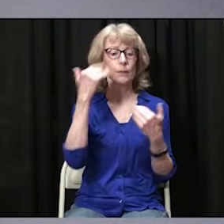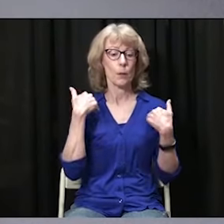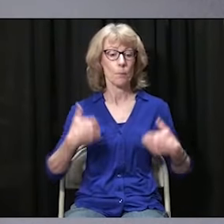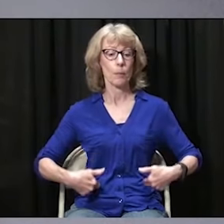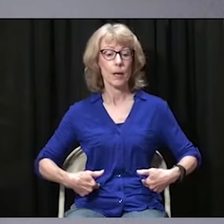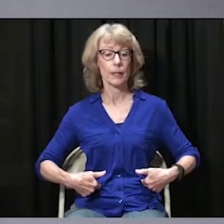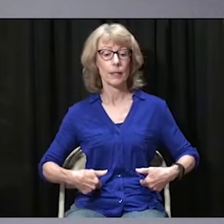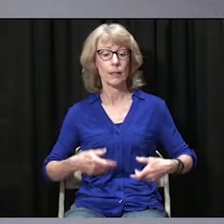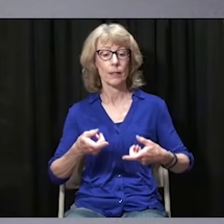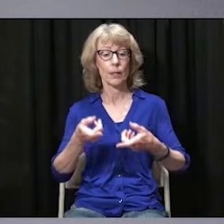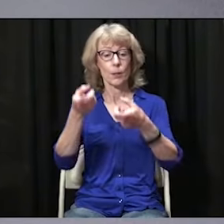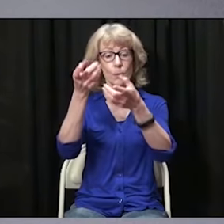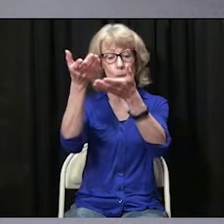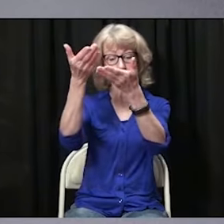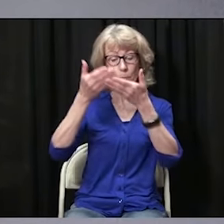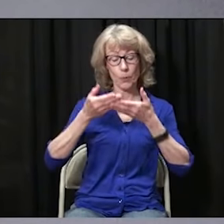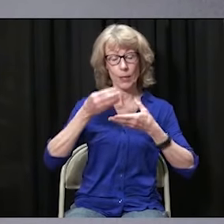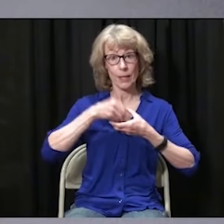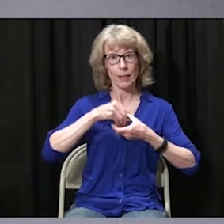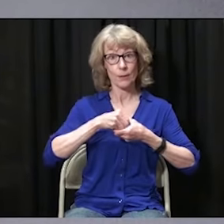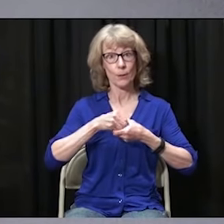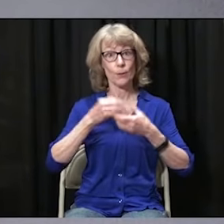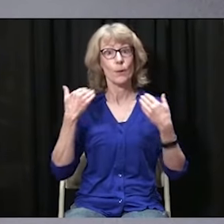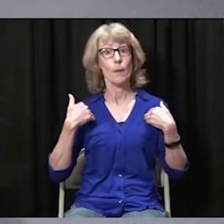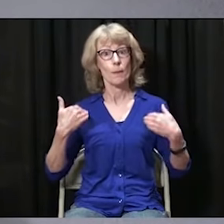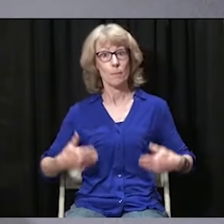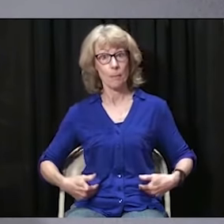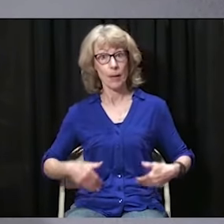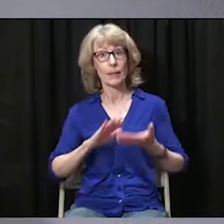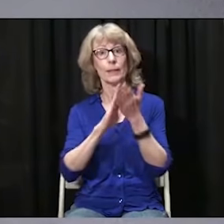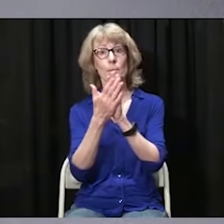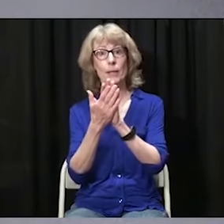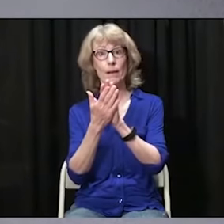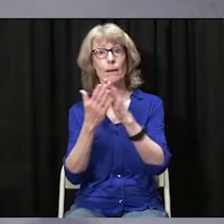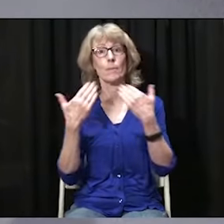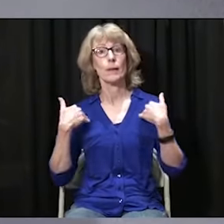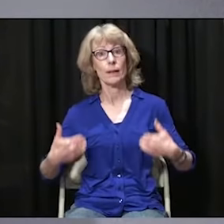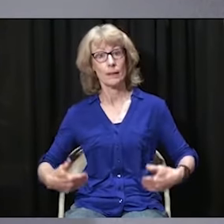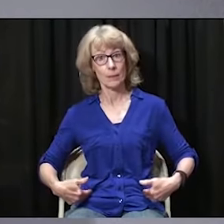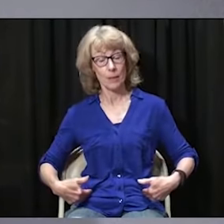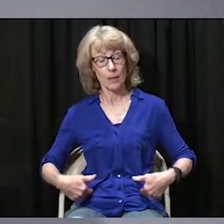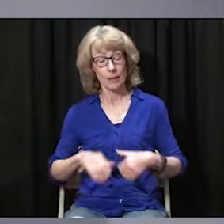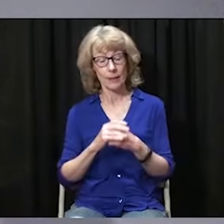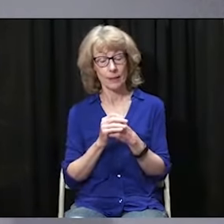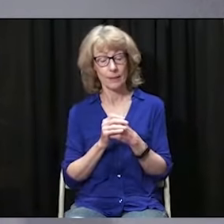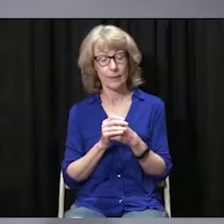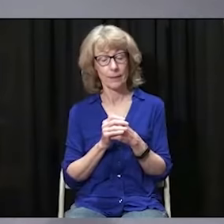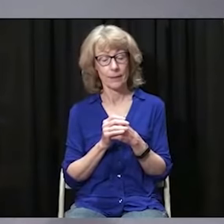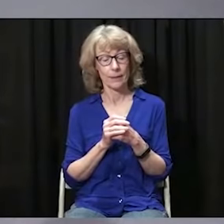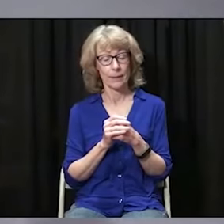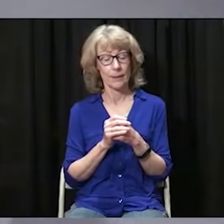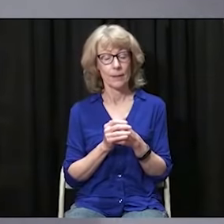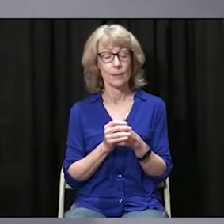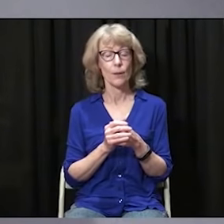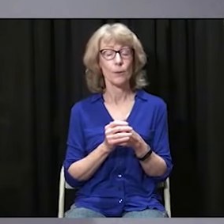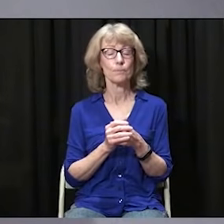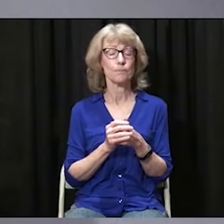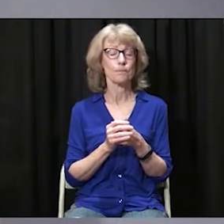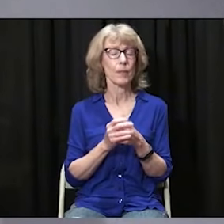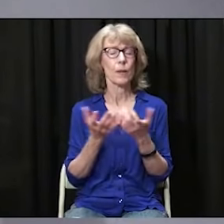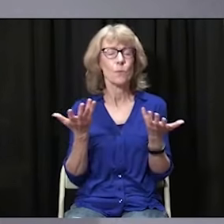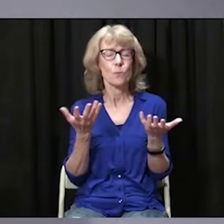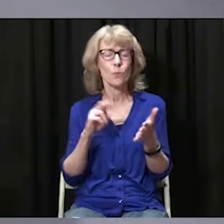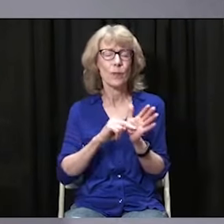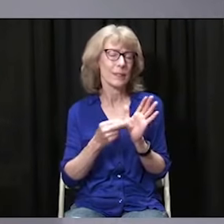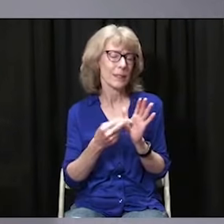the body. I'll say that again. We take the body into the body to be the body. And here's what I mean